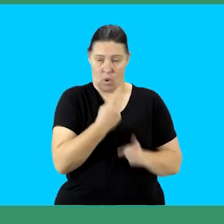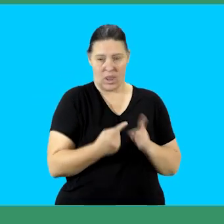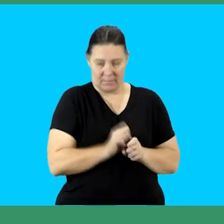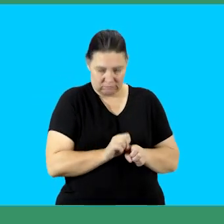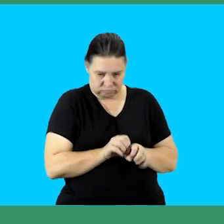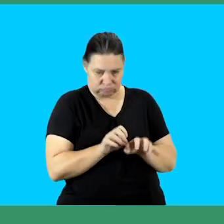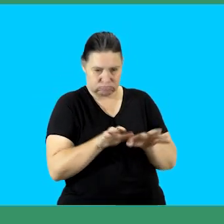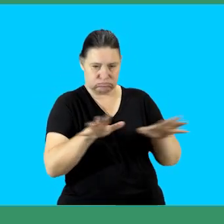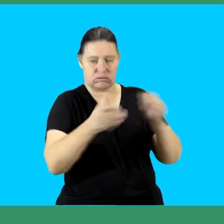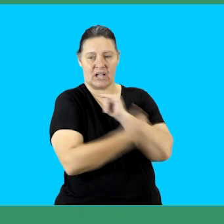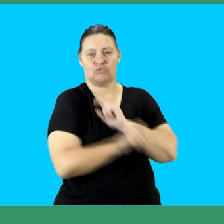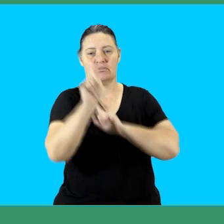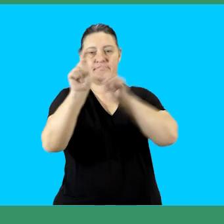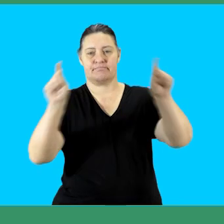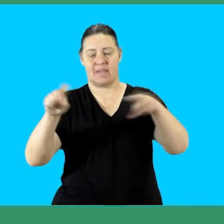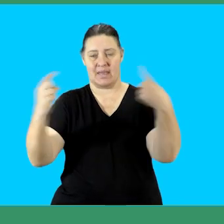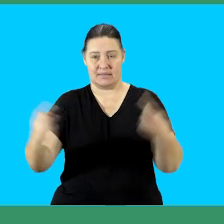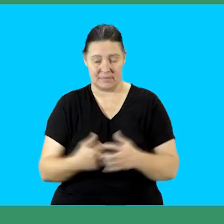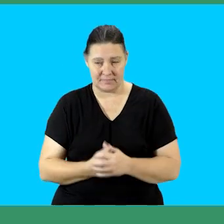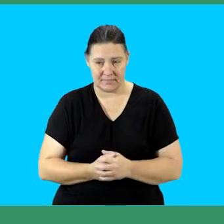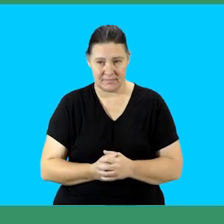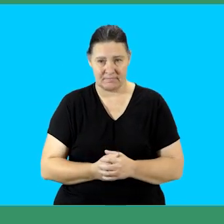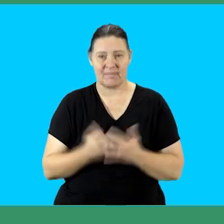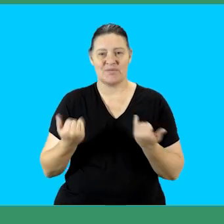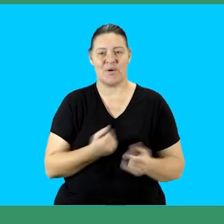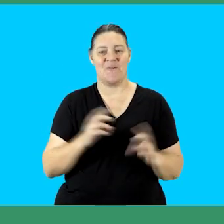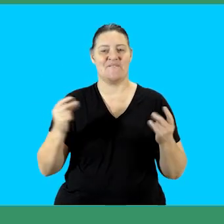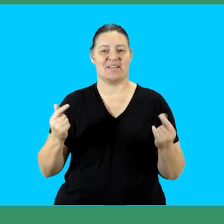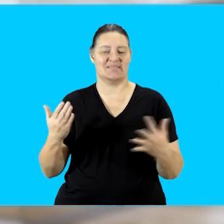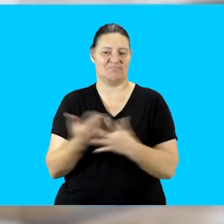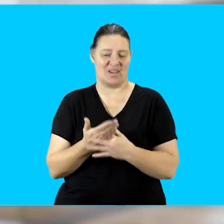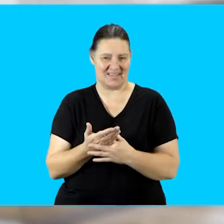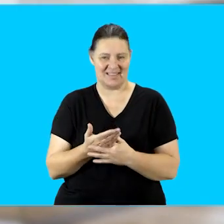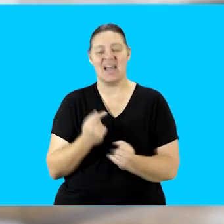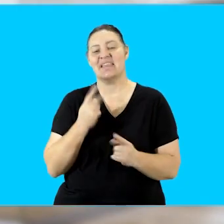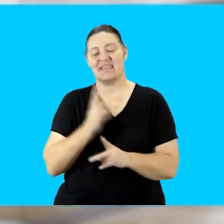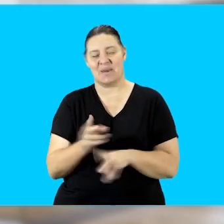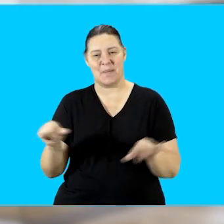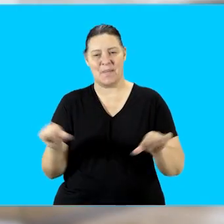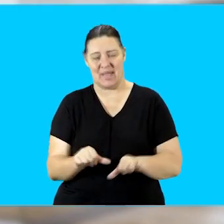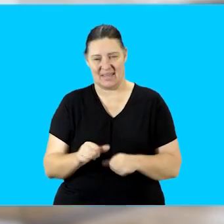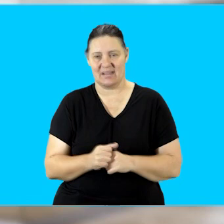globalization, when businesses expand their operations to other countries. Now,